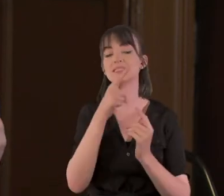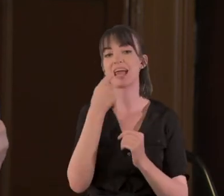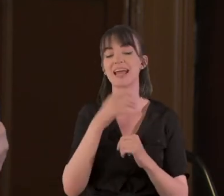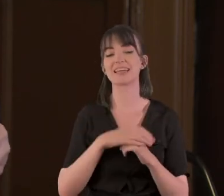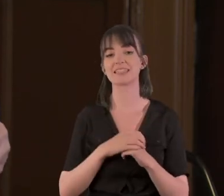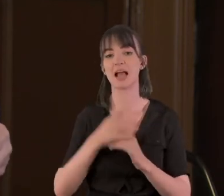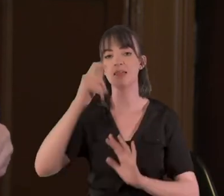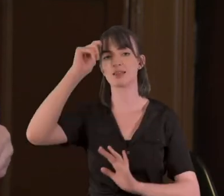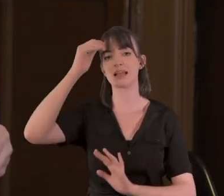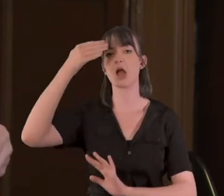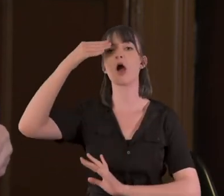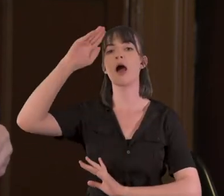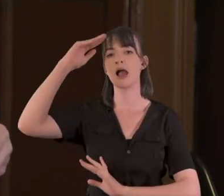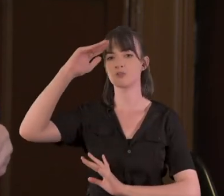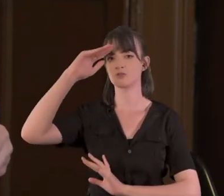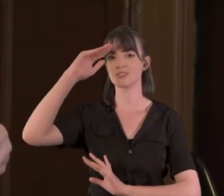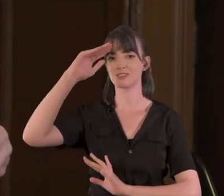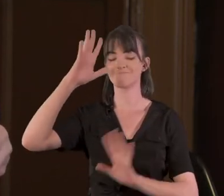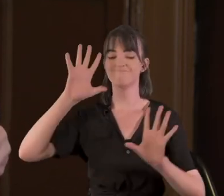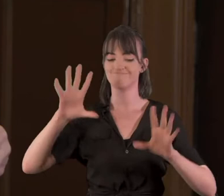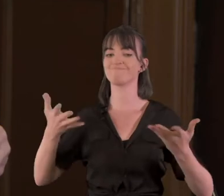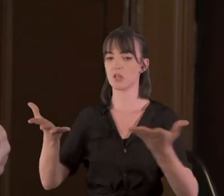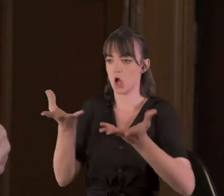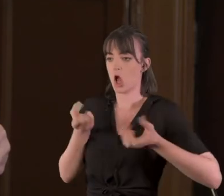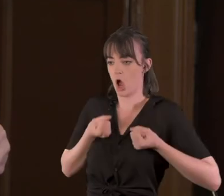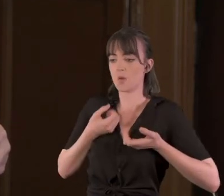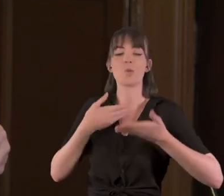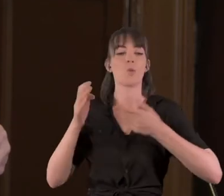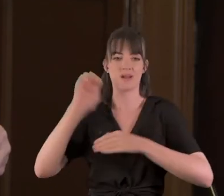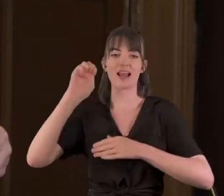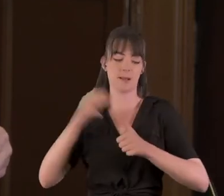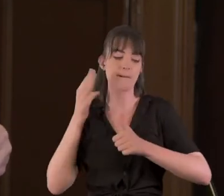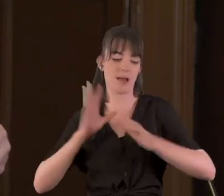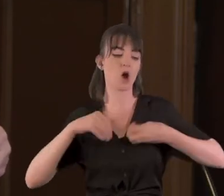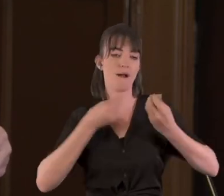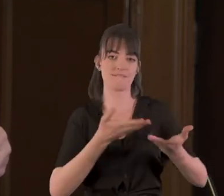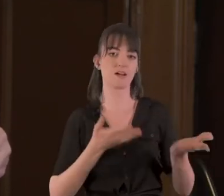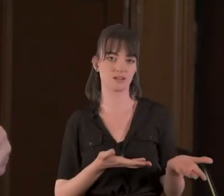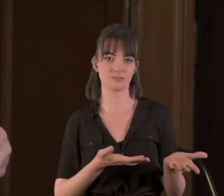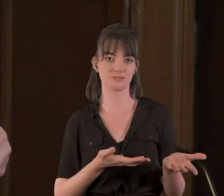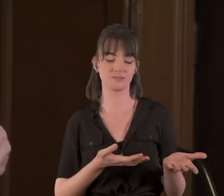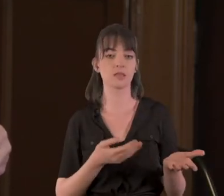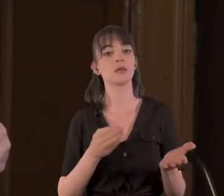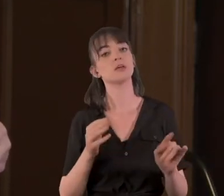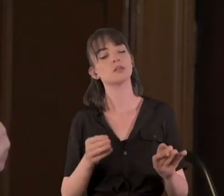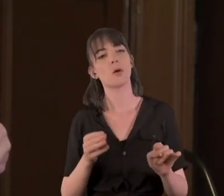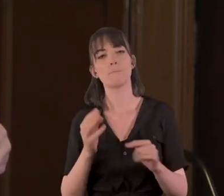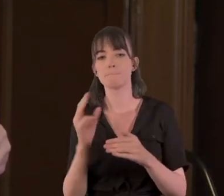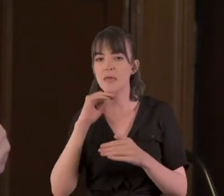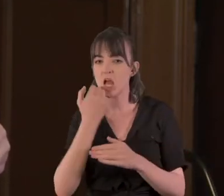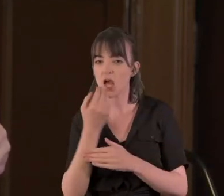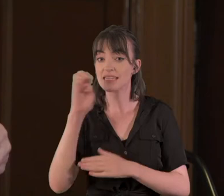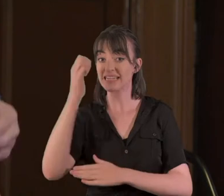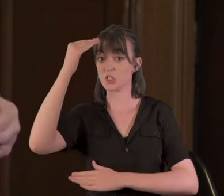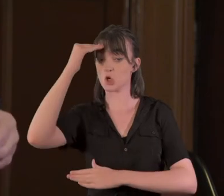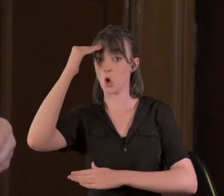think the Irish got what the British were prepared to offer. But that was partly because the British knew at the beginning what they were prepared to